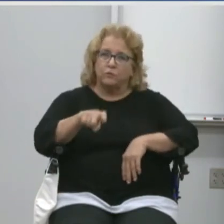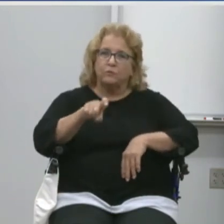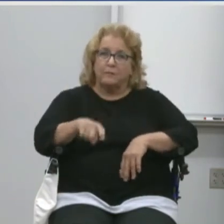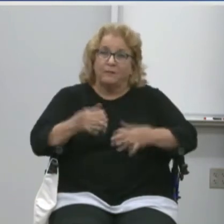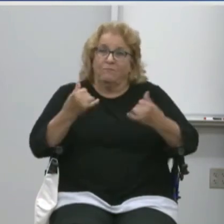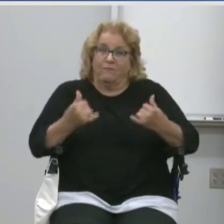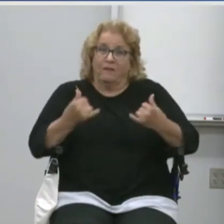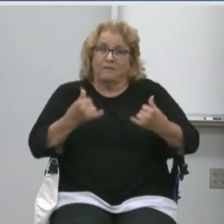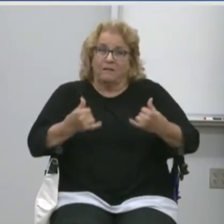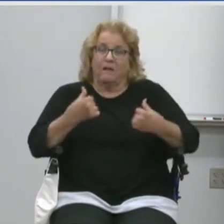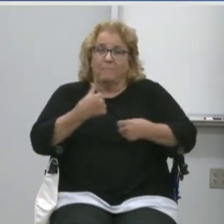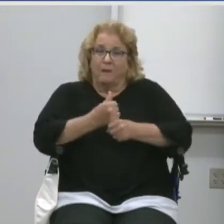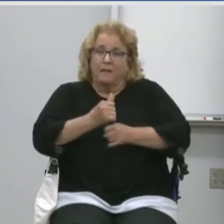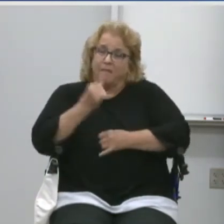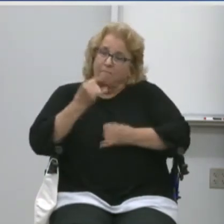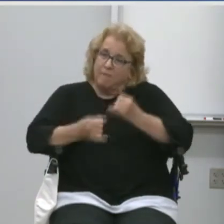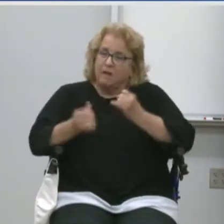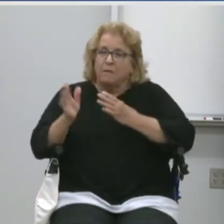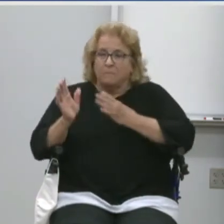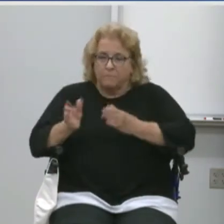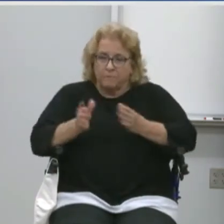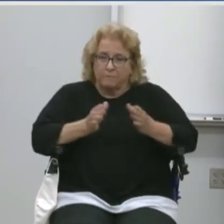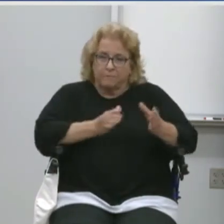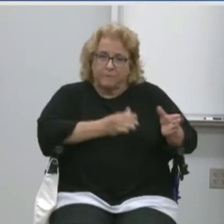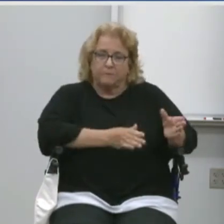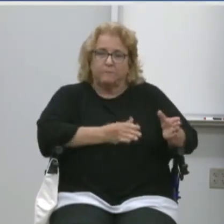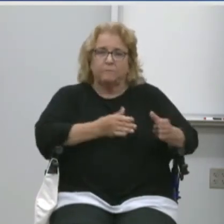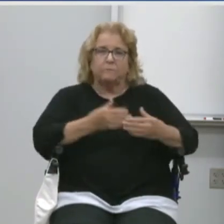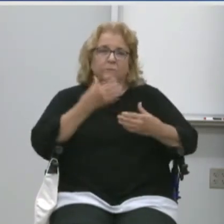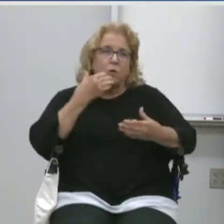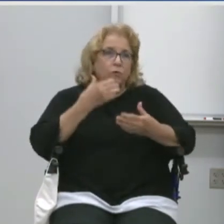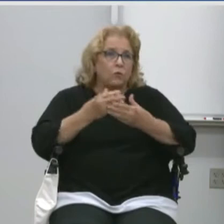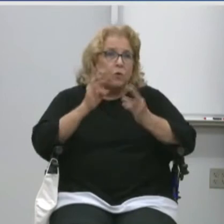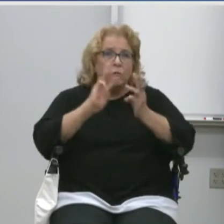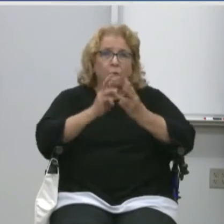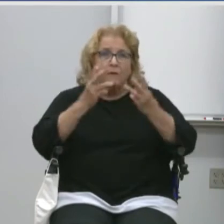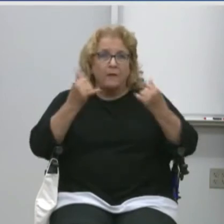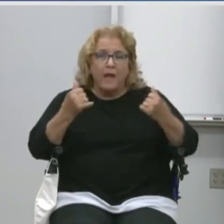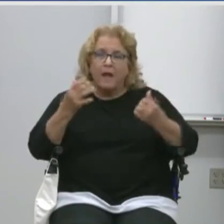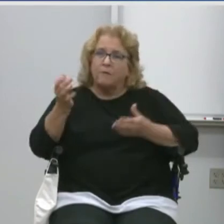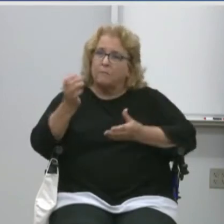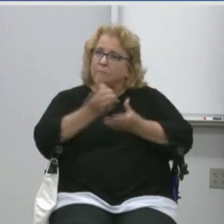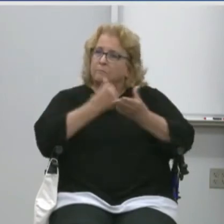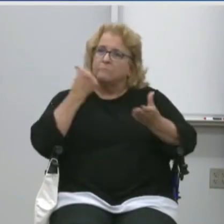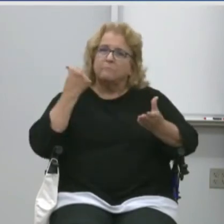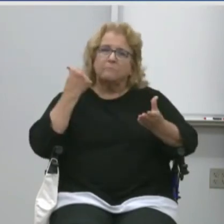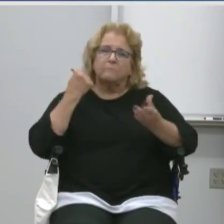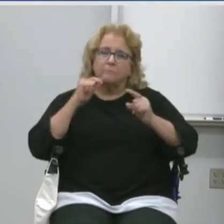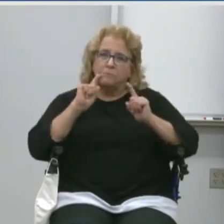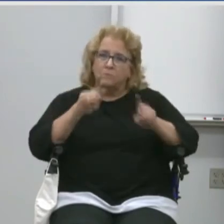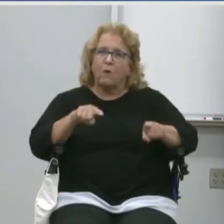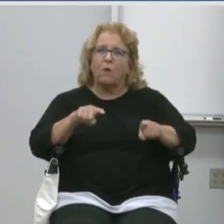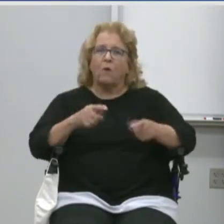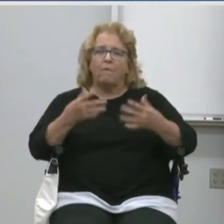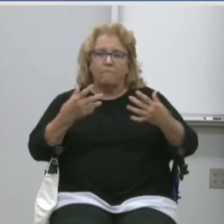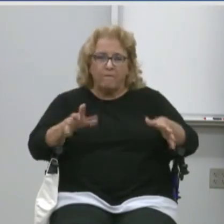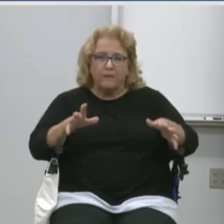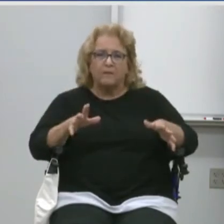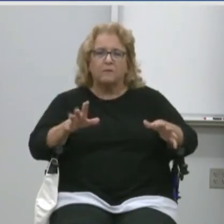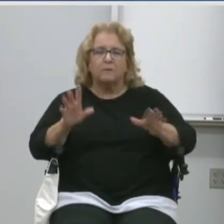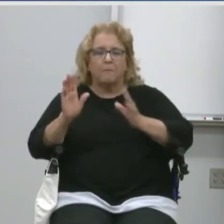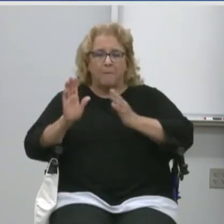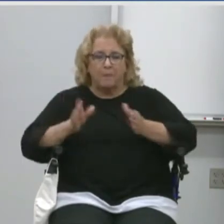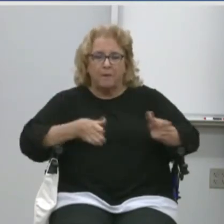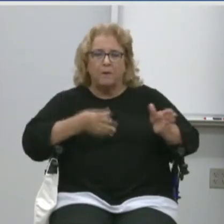right now, making those final preparations. We have good weather out there. Take advantage of it and finish preparing for